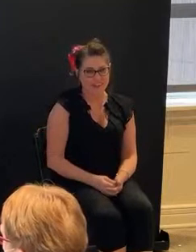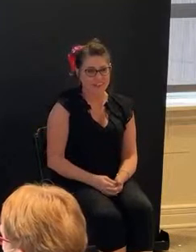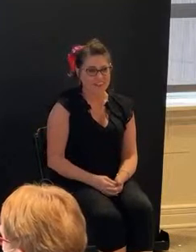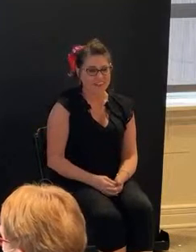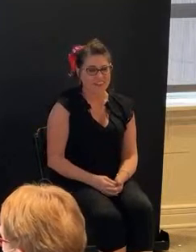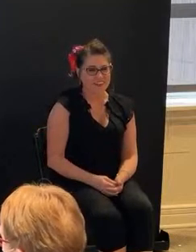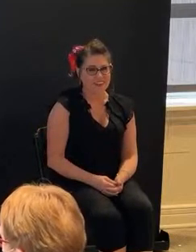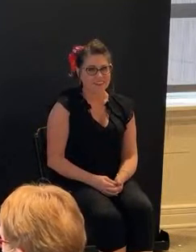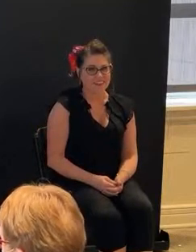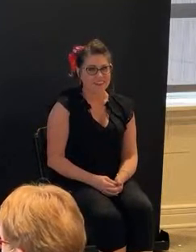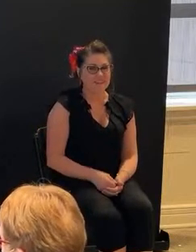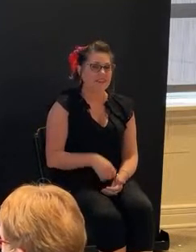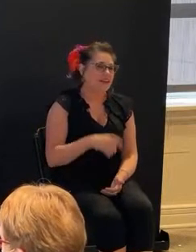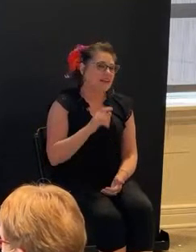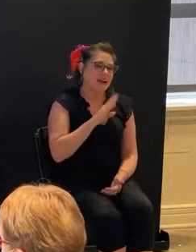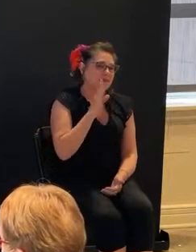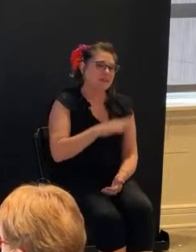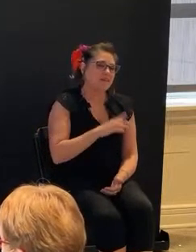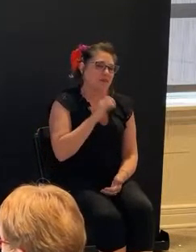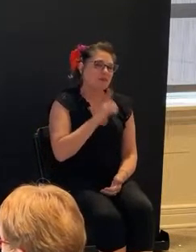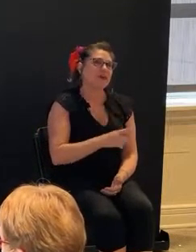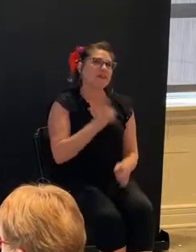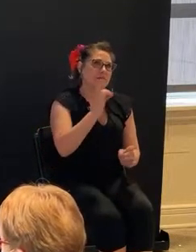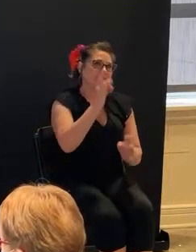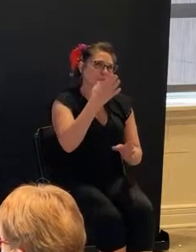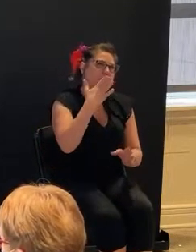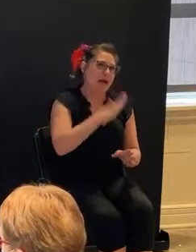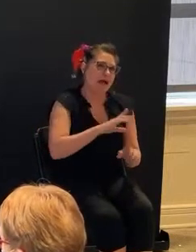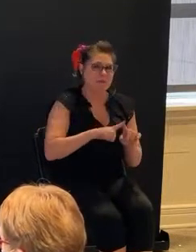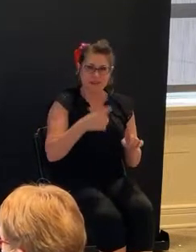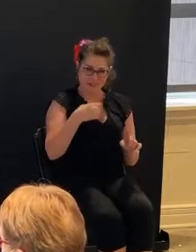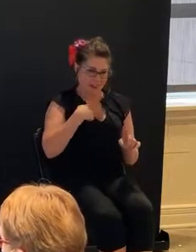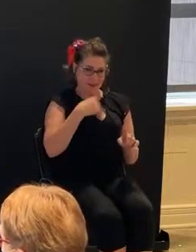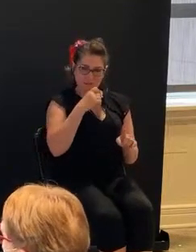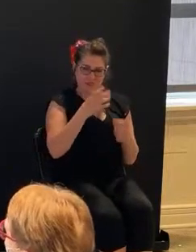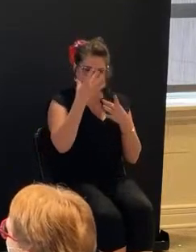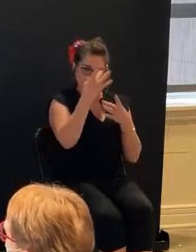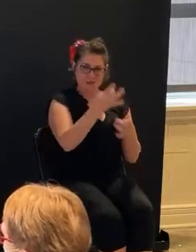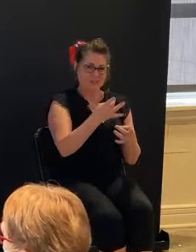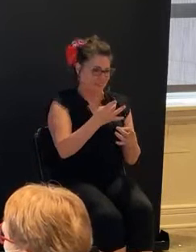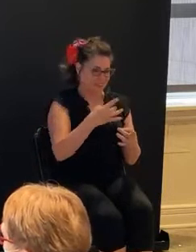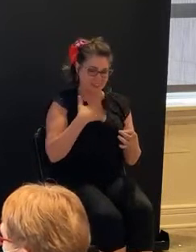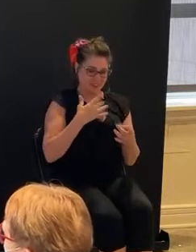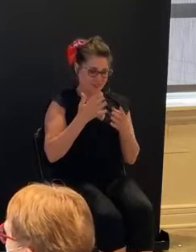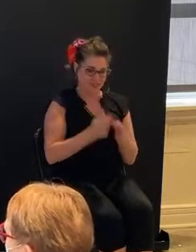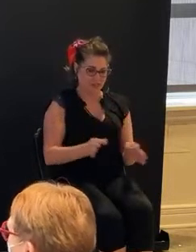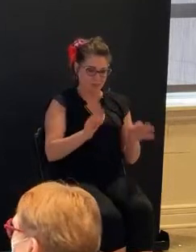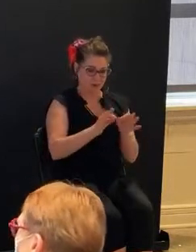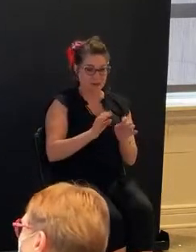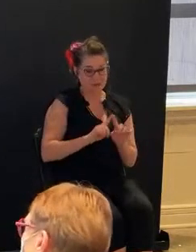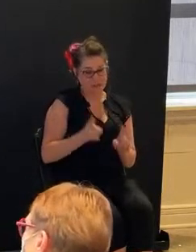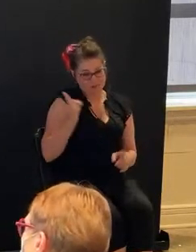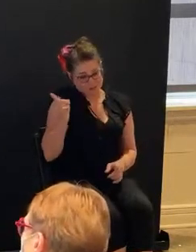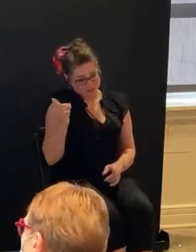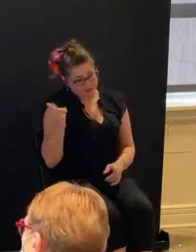Never really bad stories, just things that I wasn't interested in and I didn't think were that important, but he did.